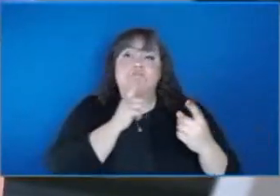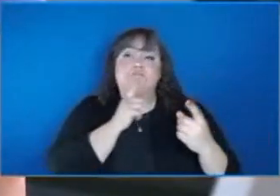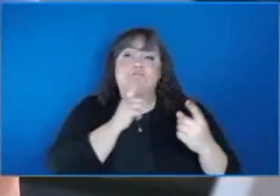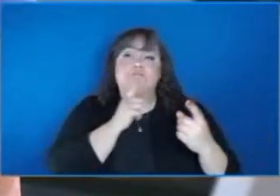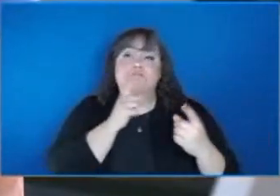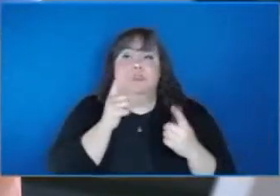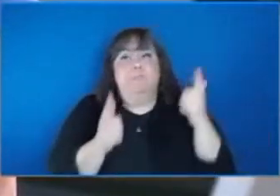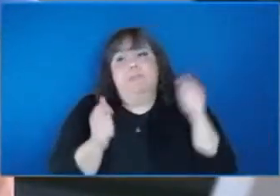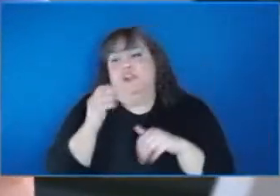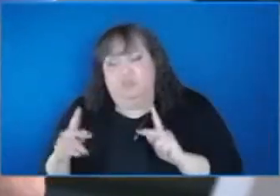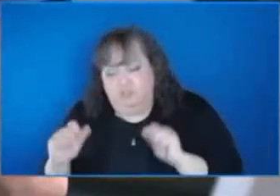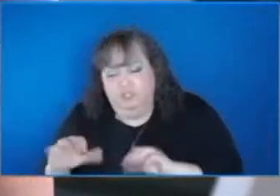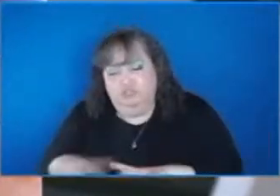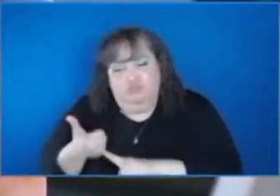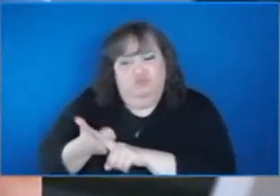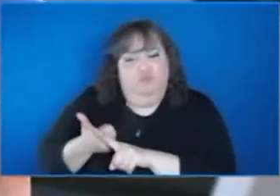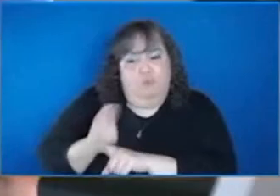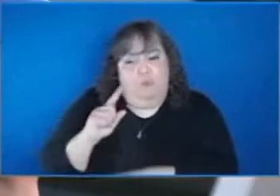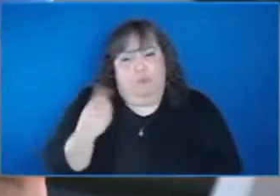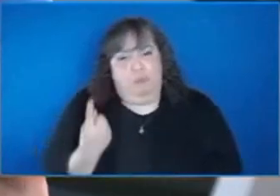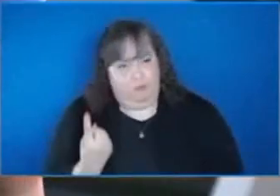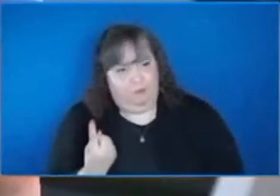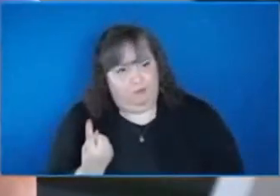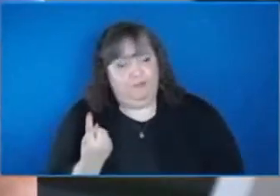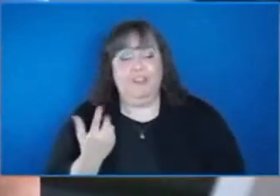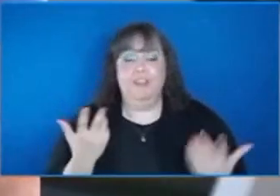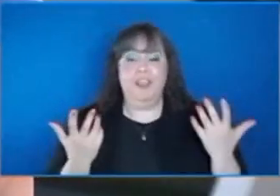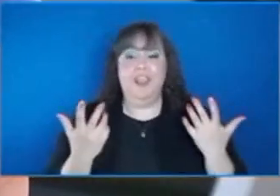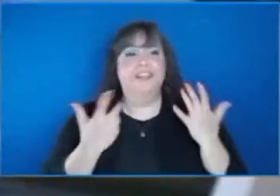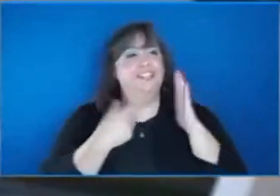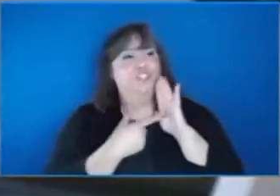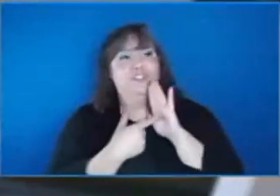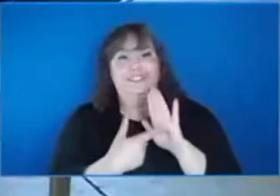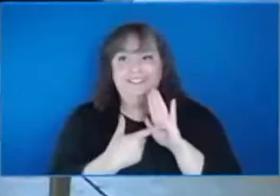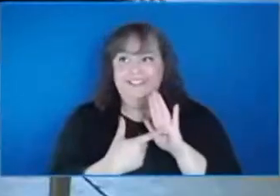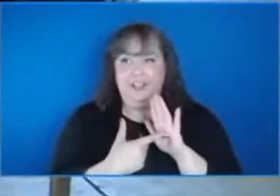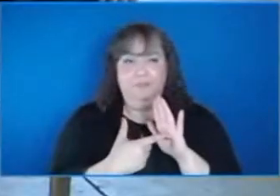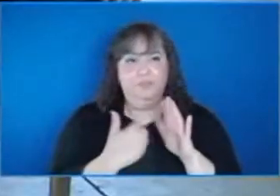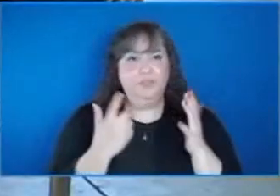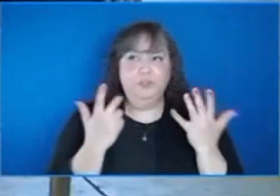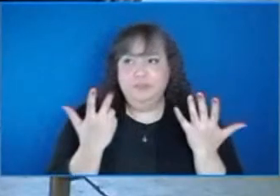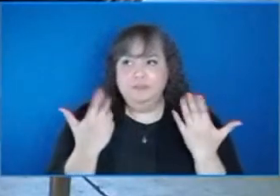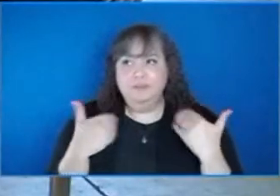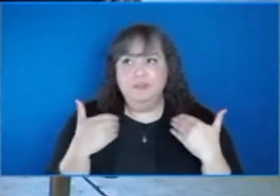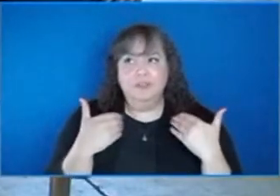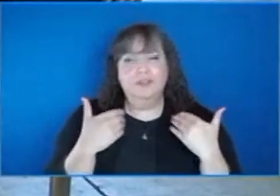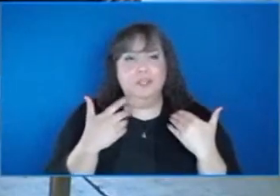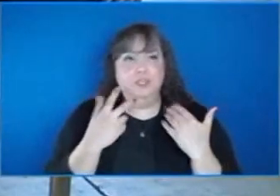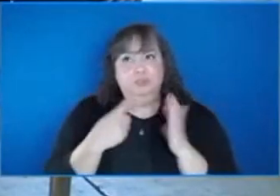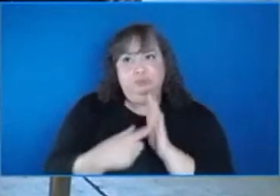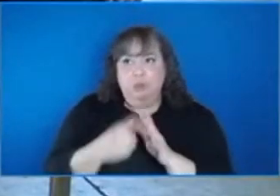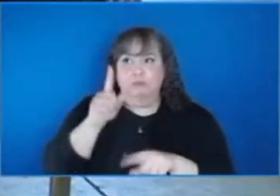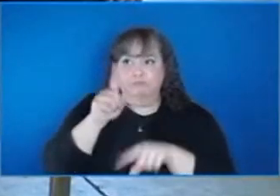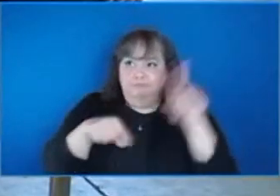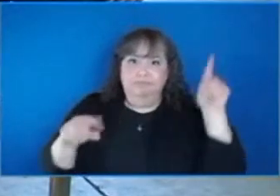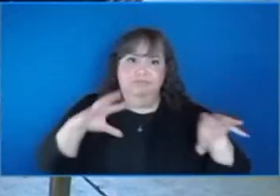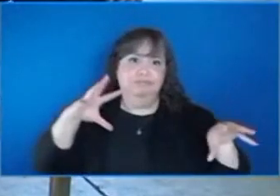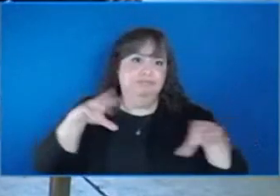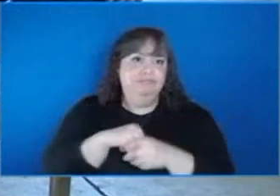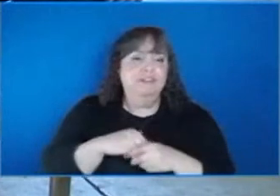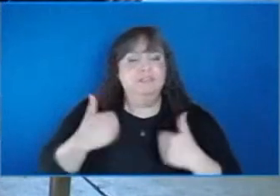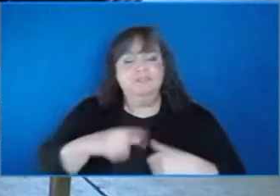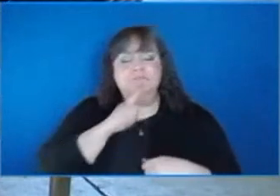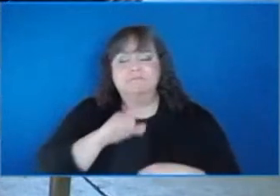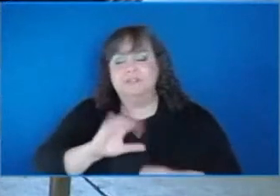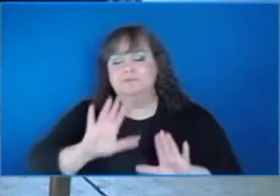a key example of that, and you know, I'm just overjoyed to be a part of this mission. Yeah, so I've been on DART for 3